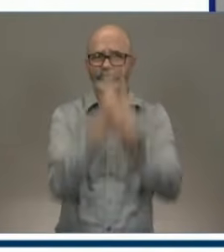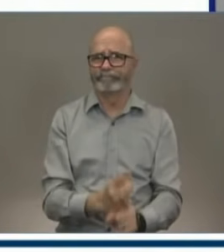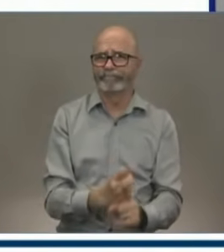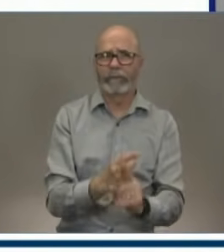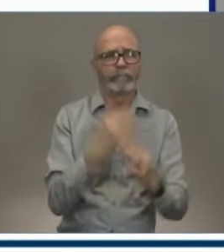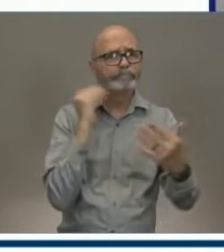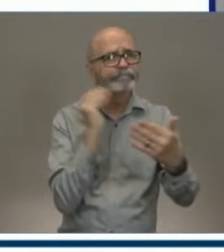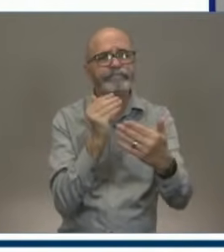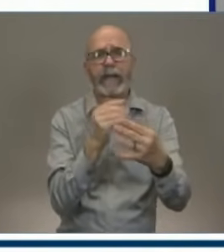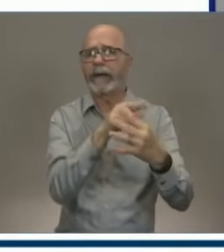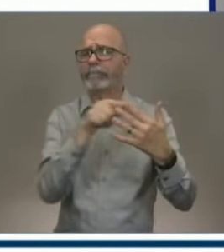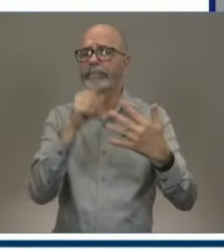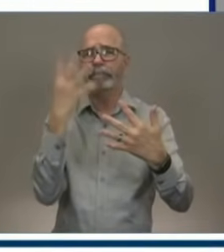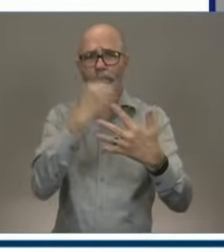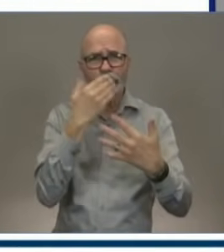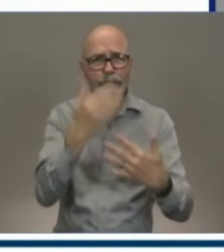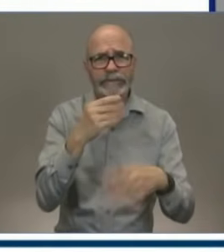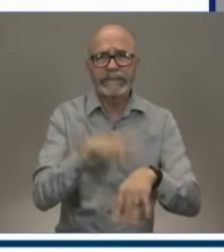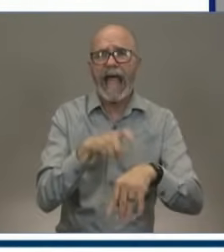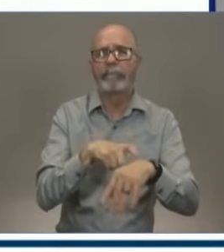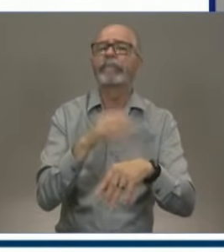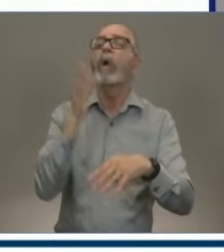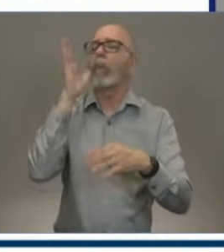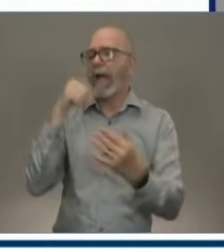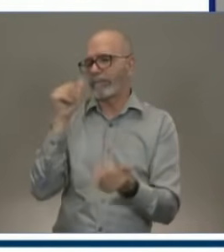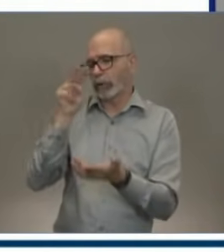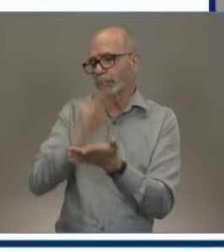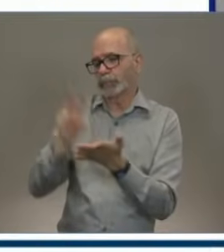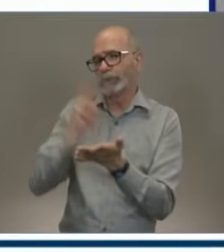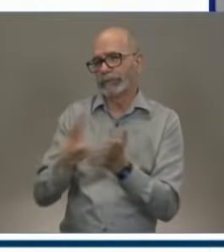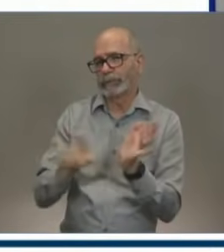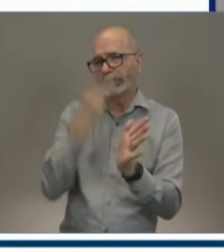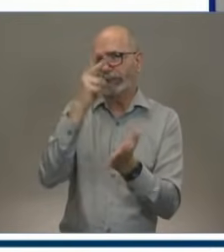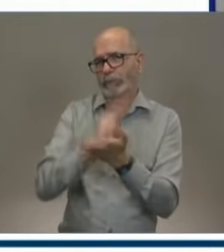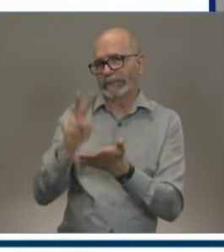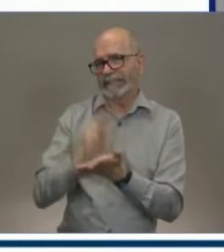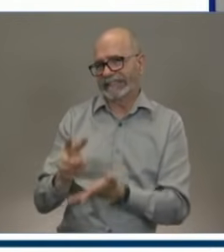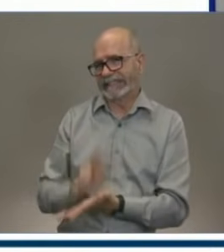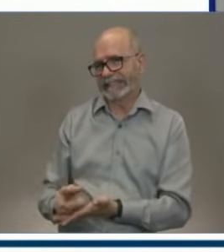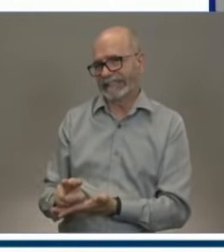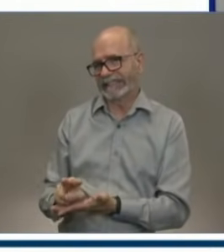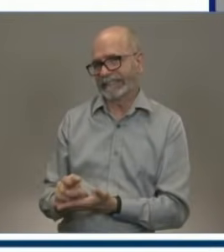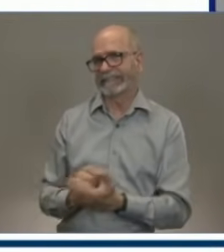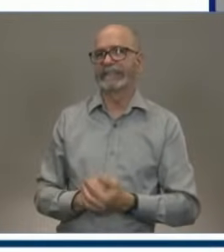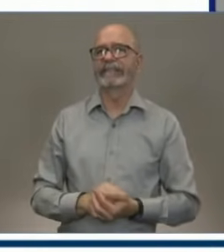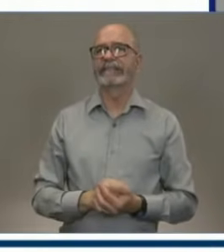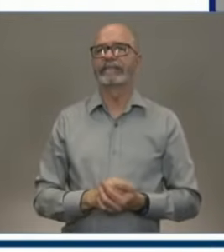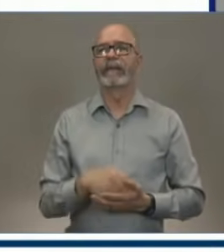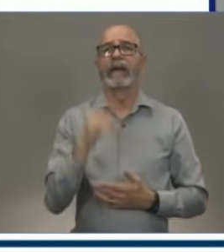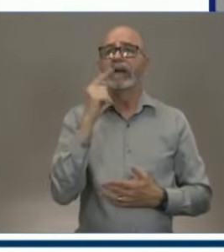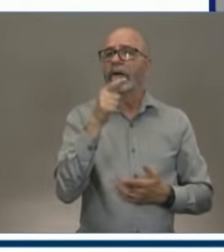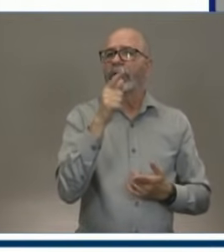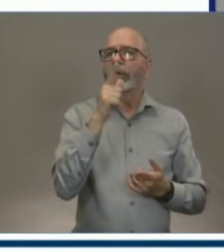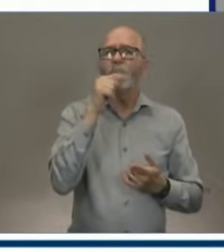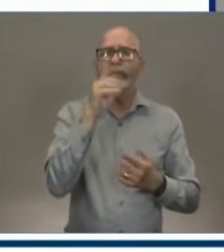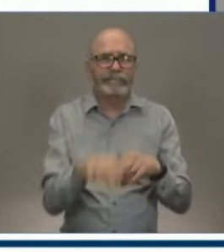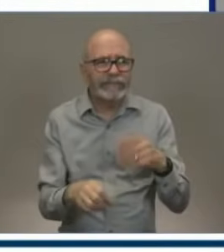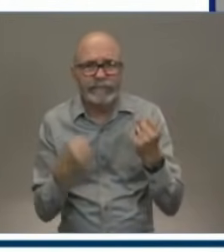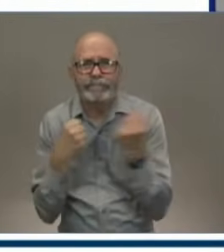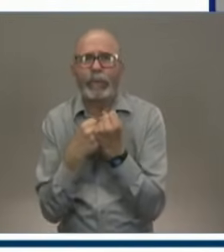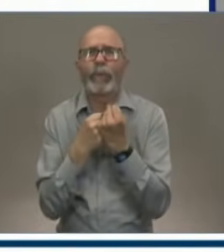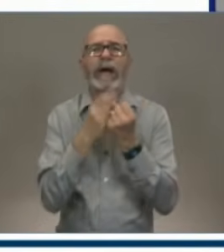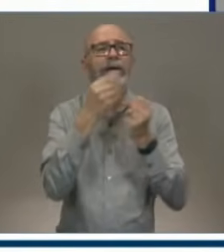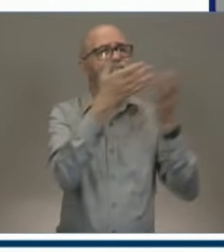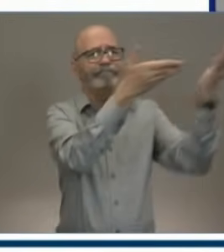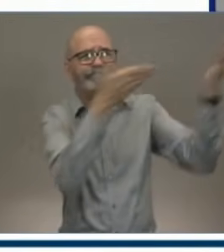weekly. I want to thank the volunteers who are transporting this vaccine, operating our clinics, and of course the nurses and